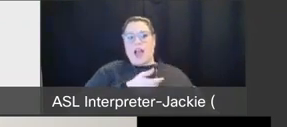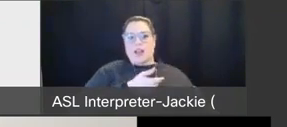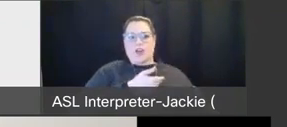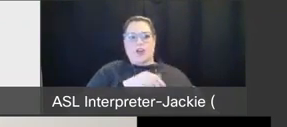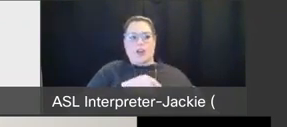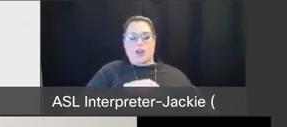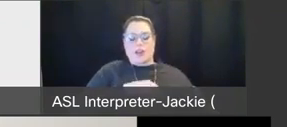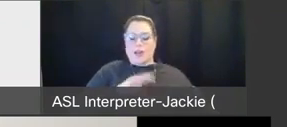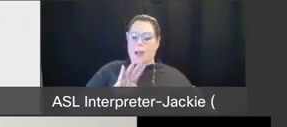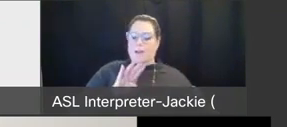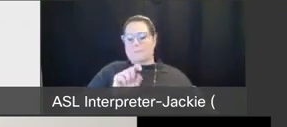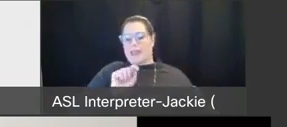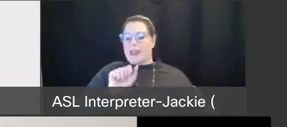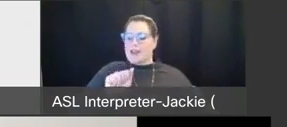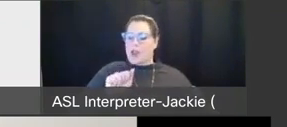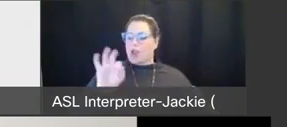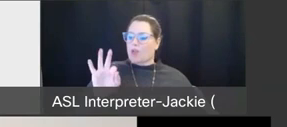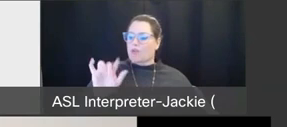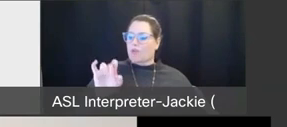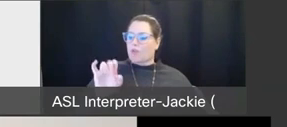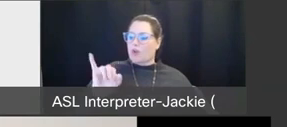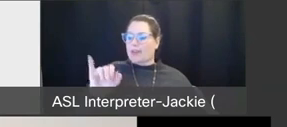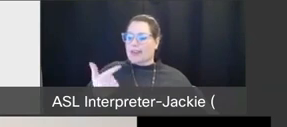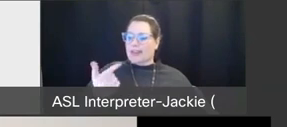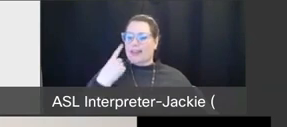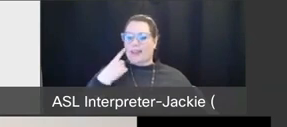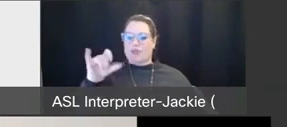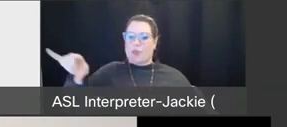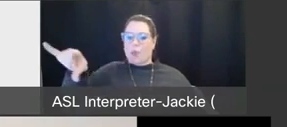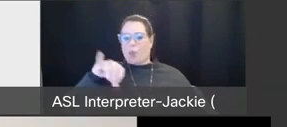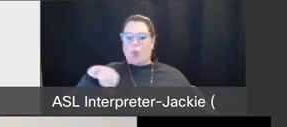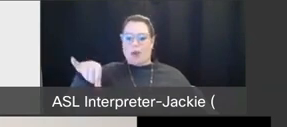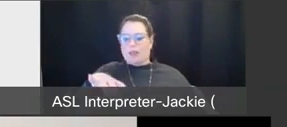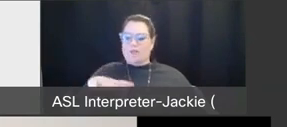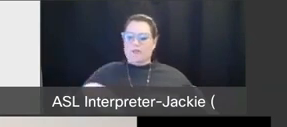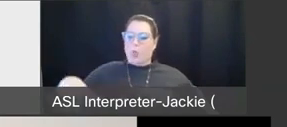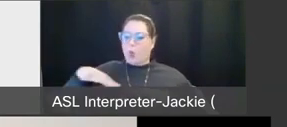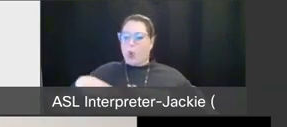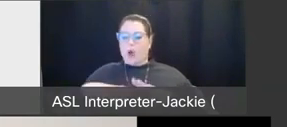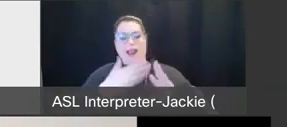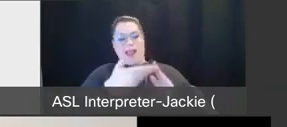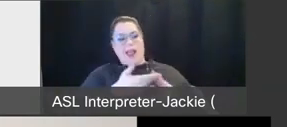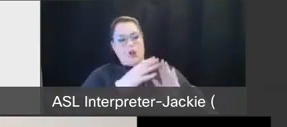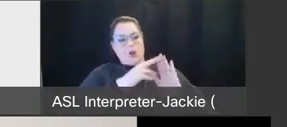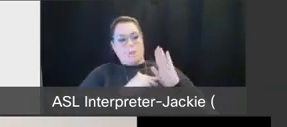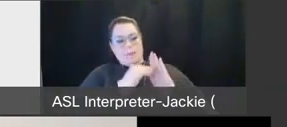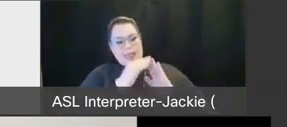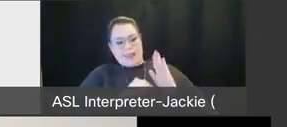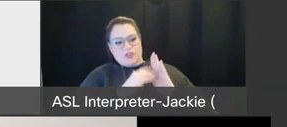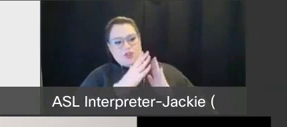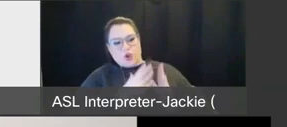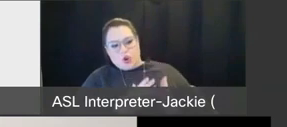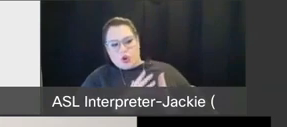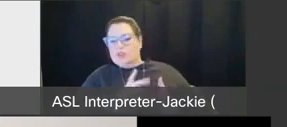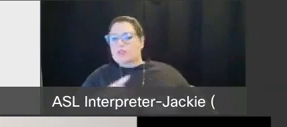the foundation and they hire, Gamma painters to do all of the drywalling, Beta and Gamma don't need